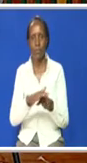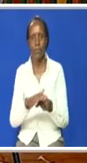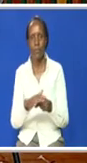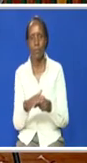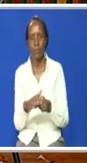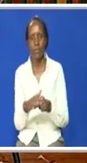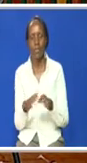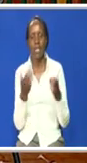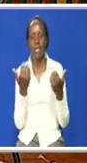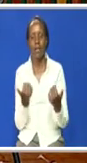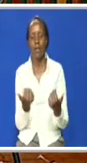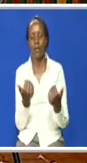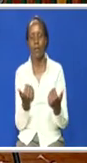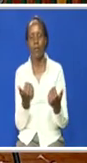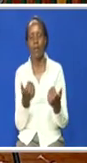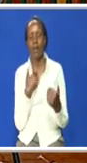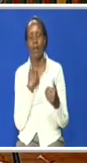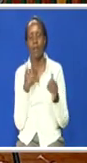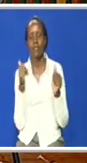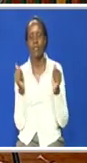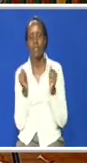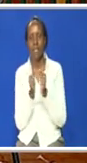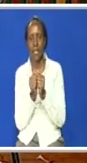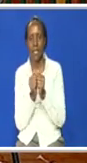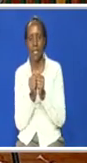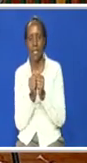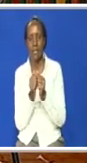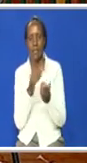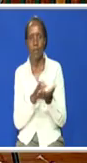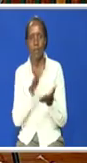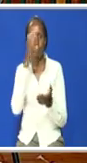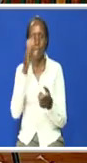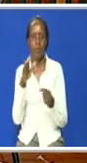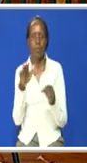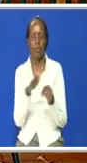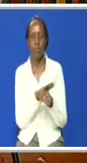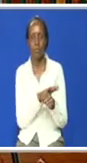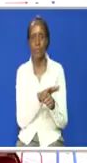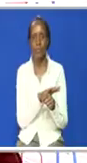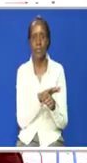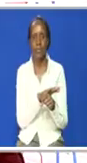Now they are 10. Bottle tops. Lana,